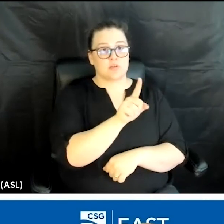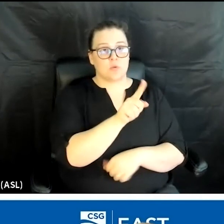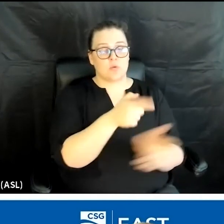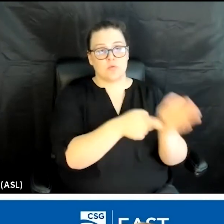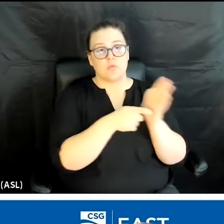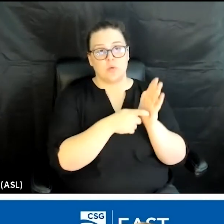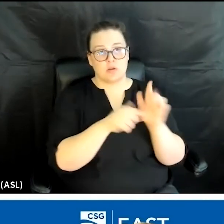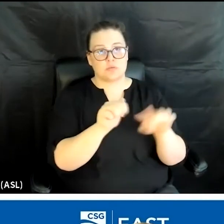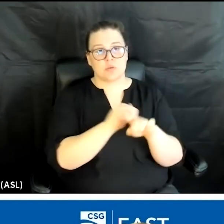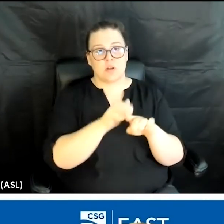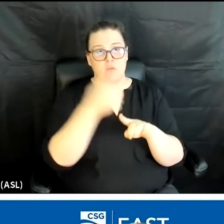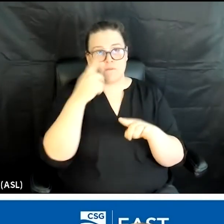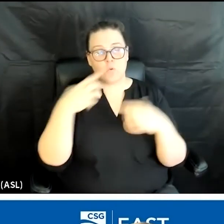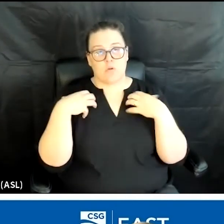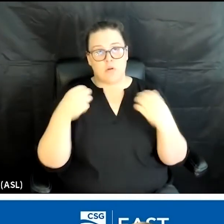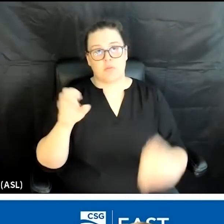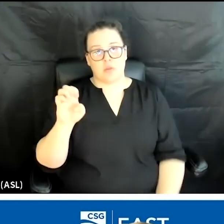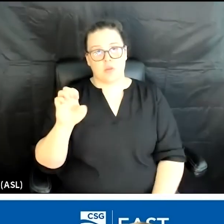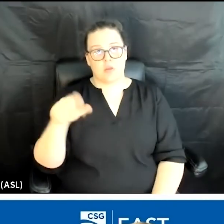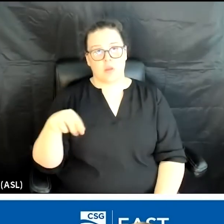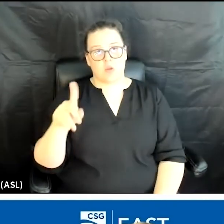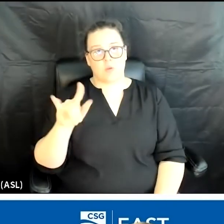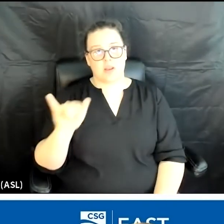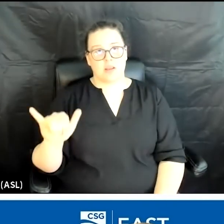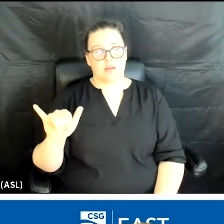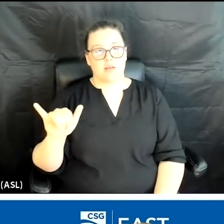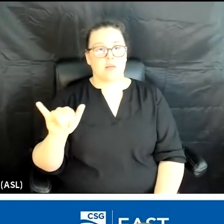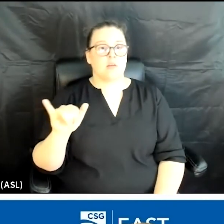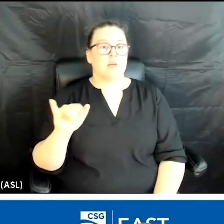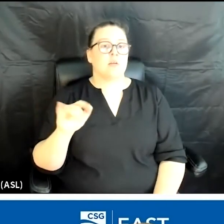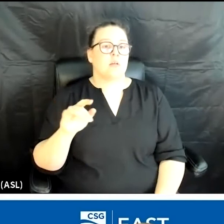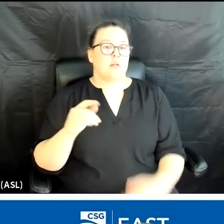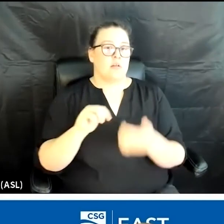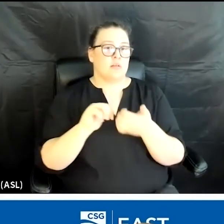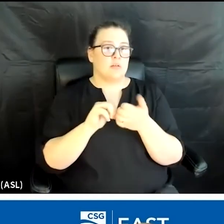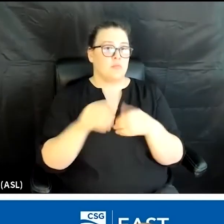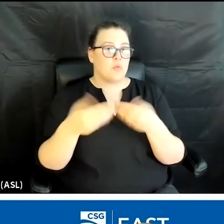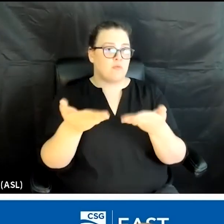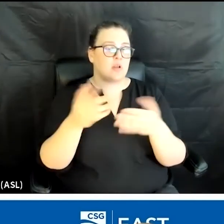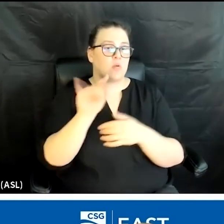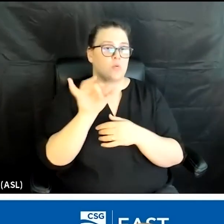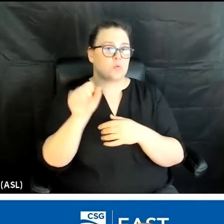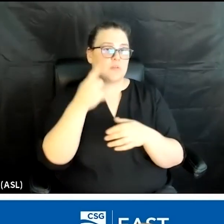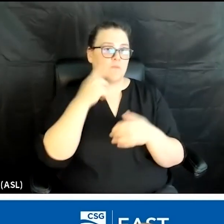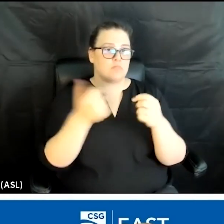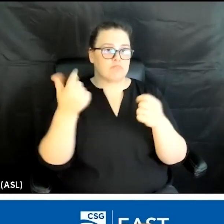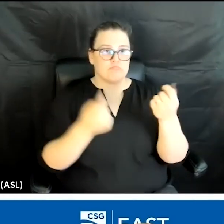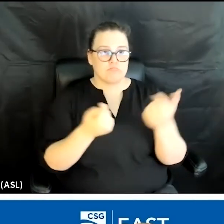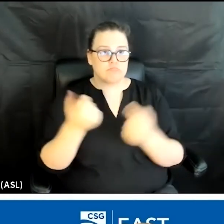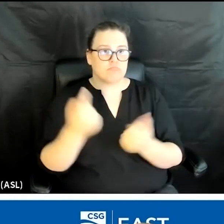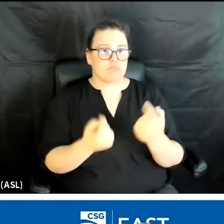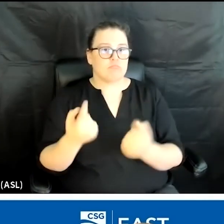equity, including tools for eliminating structural racism in the healthcare system.